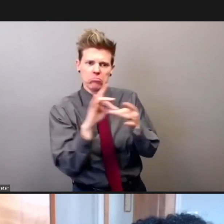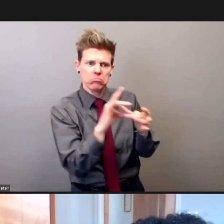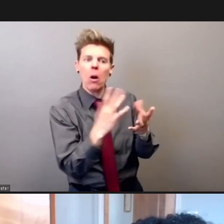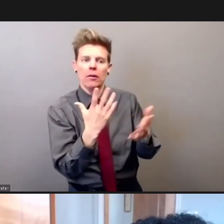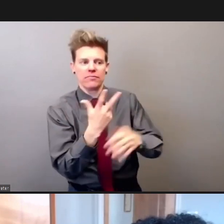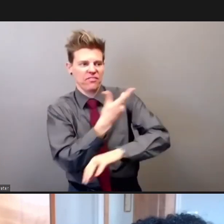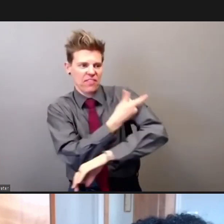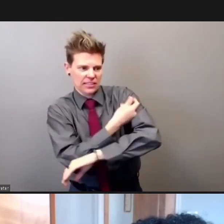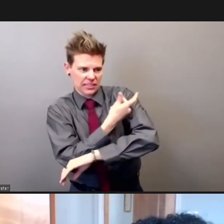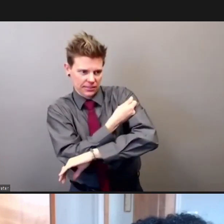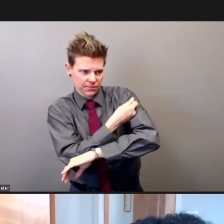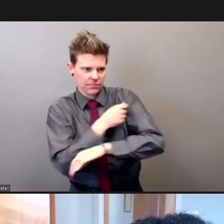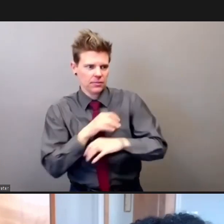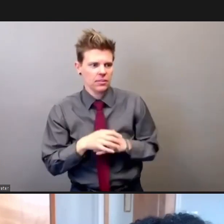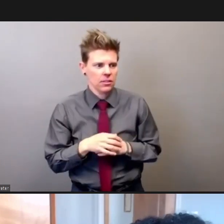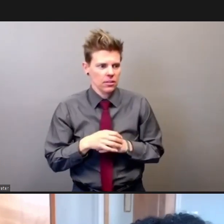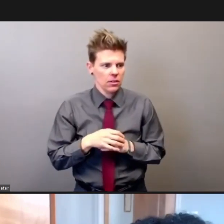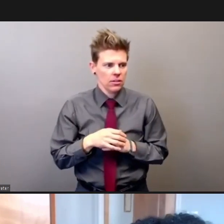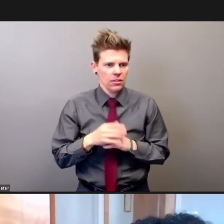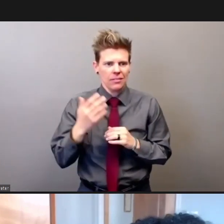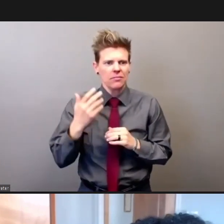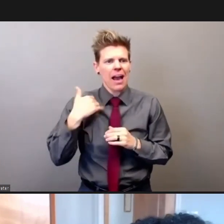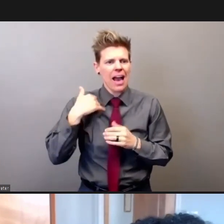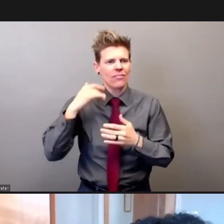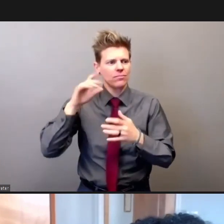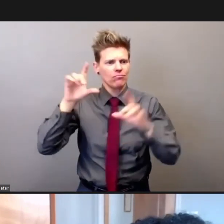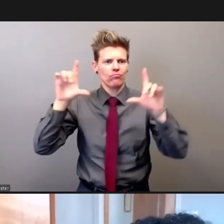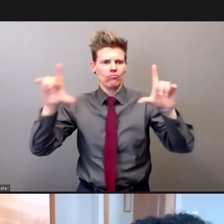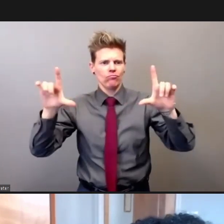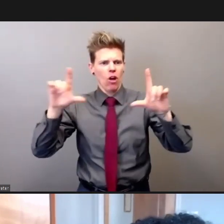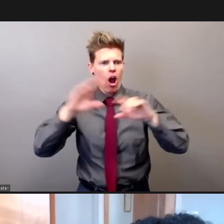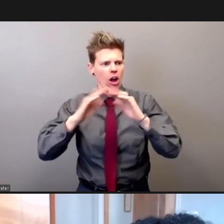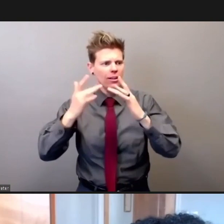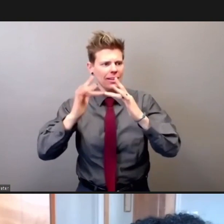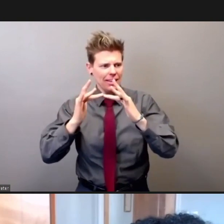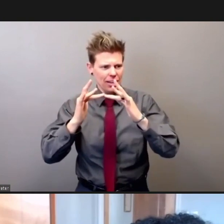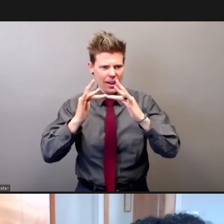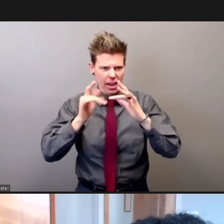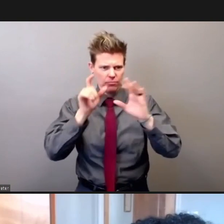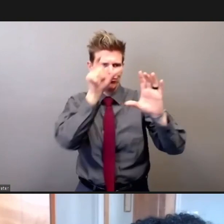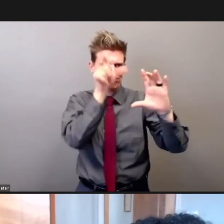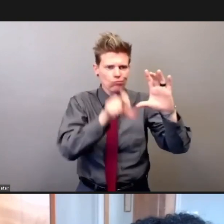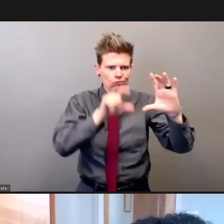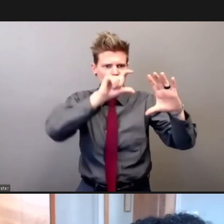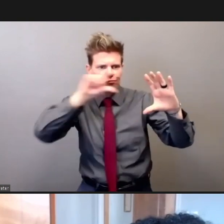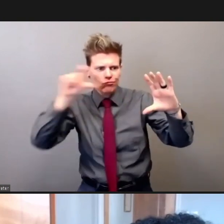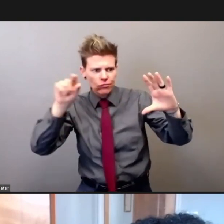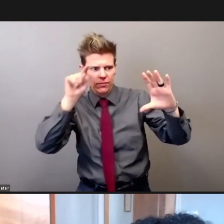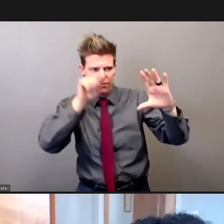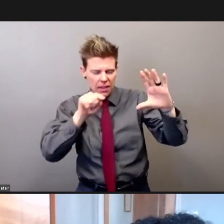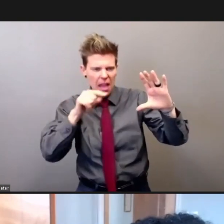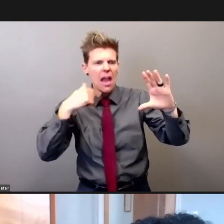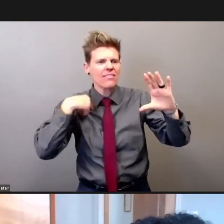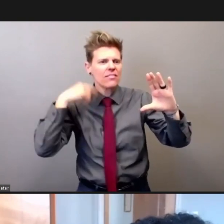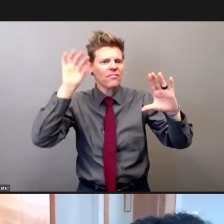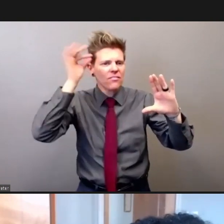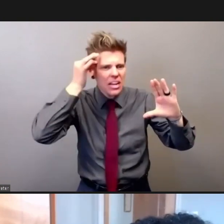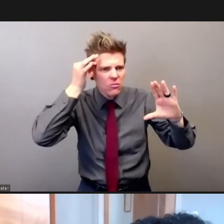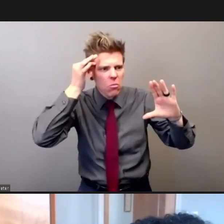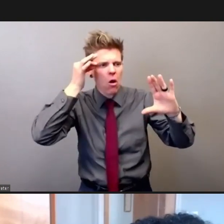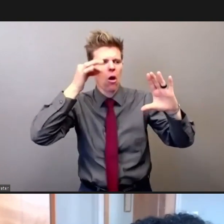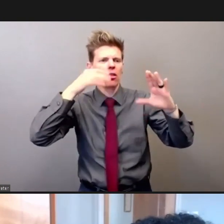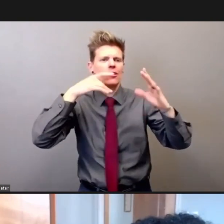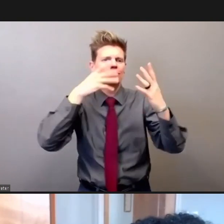a little area where it mentions the federal things from the VA, the IHS, and the Bureau of Prisons. Are